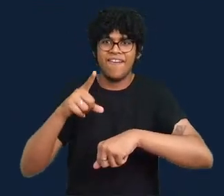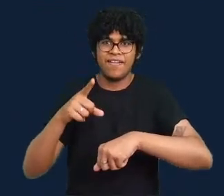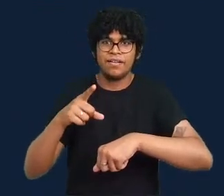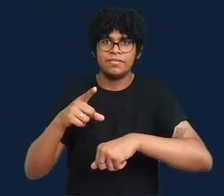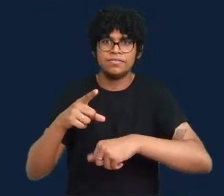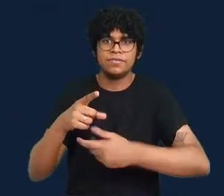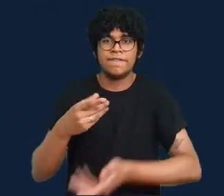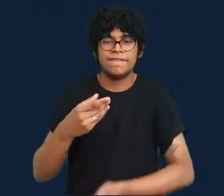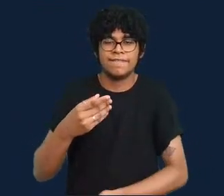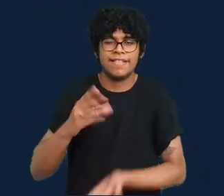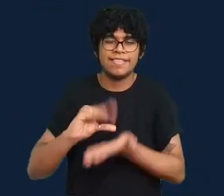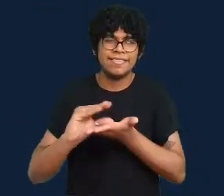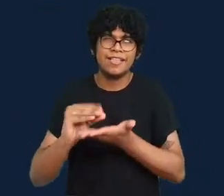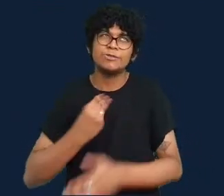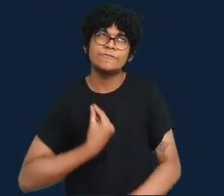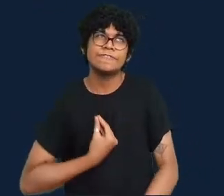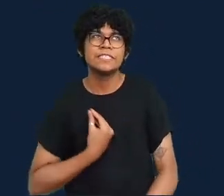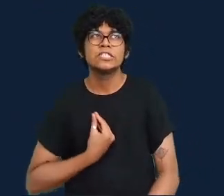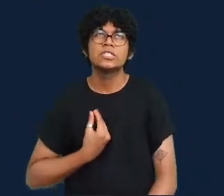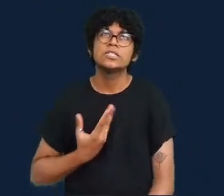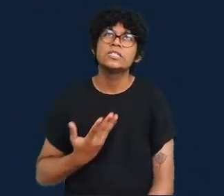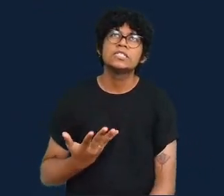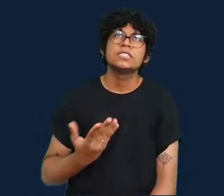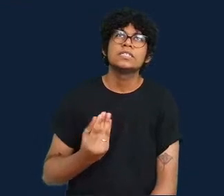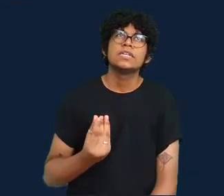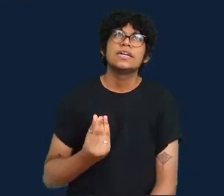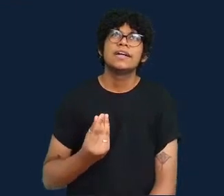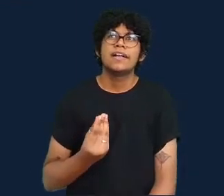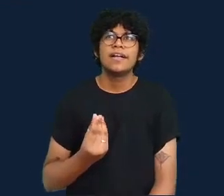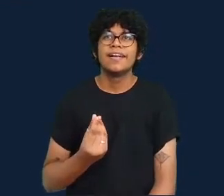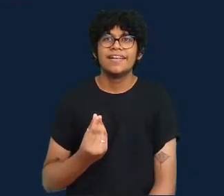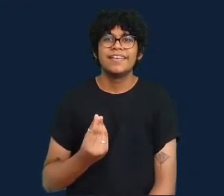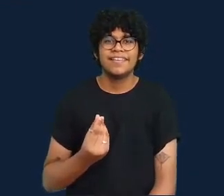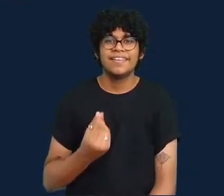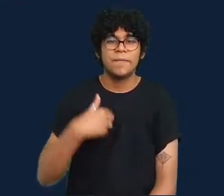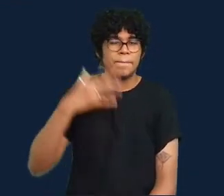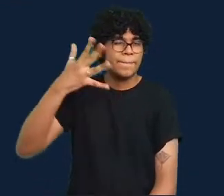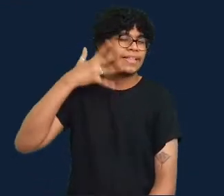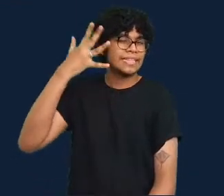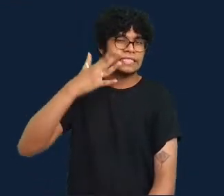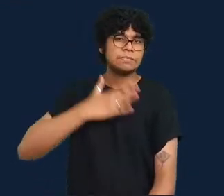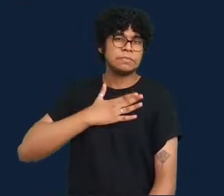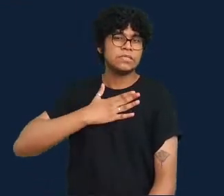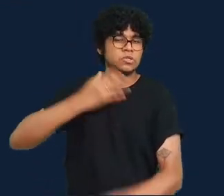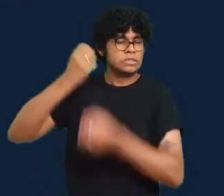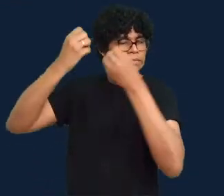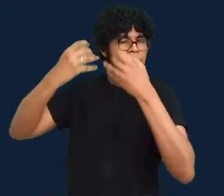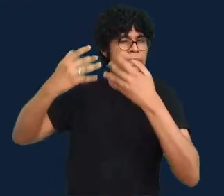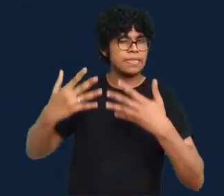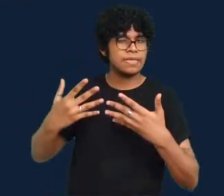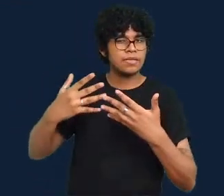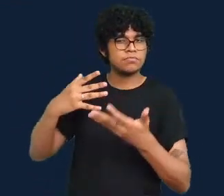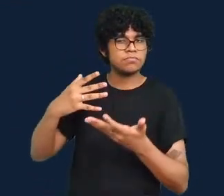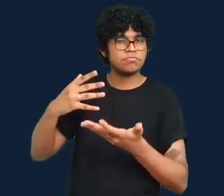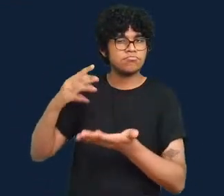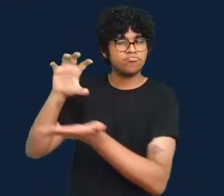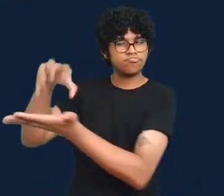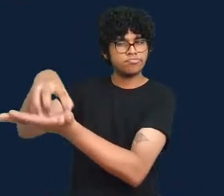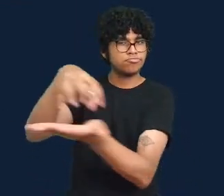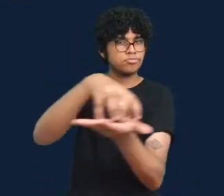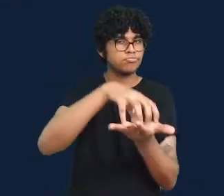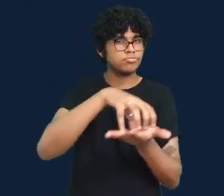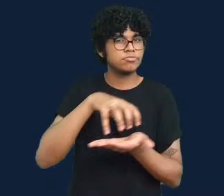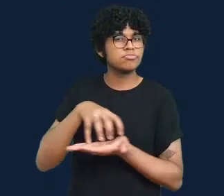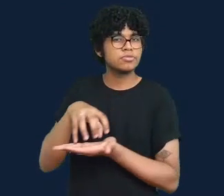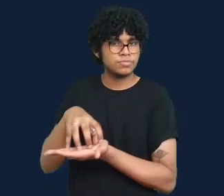talk, I spoke about these different industries, right, where that might be using data for communication. So there is journalism, of course, which is the